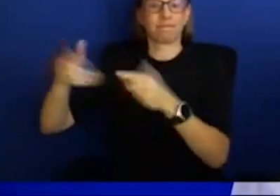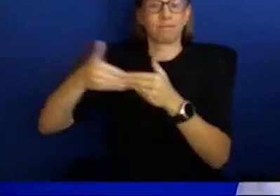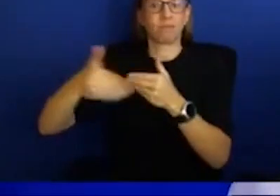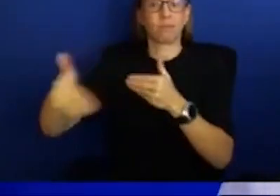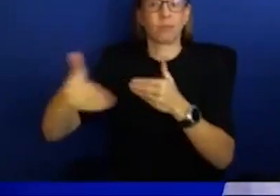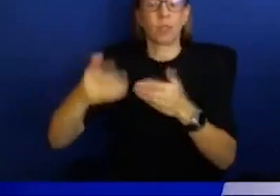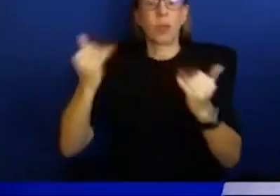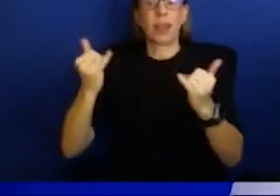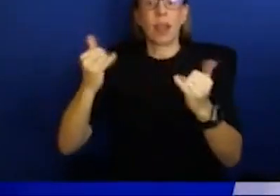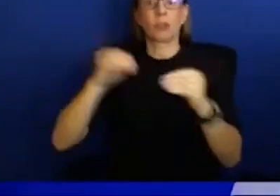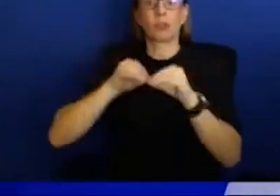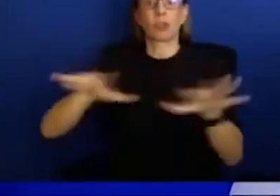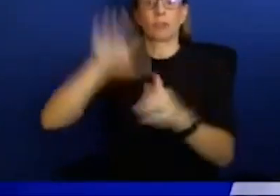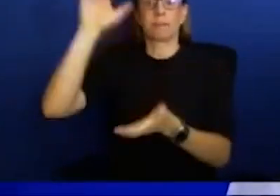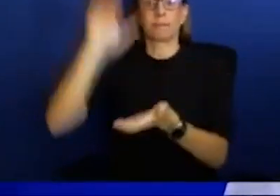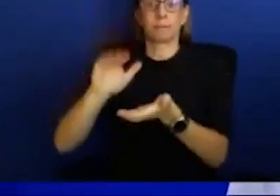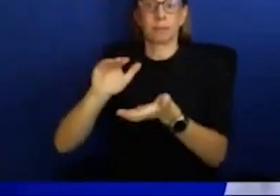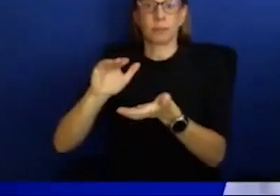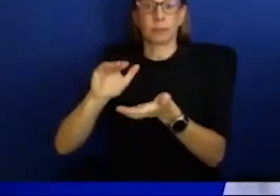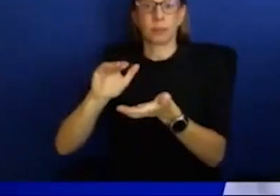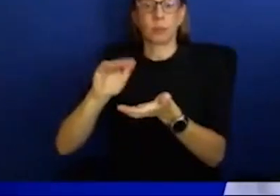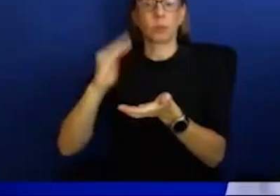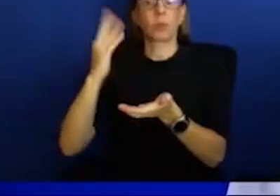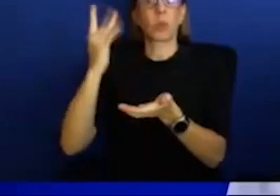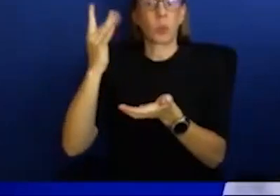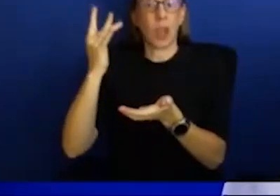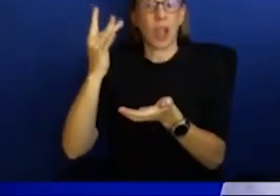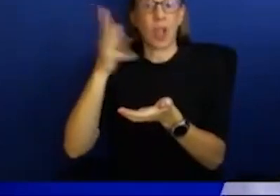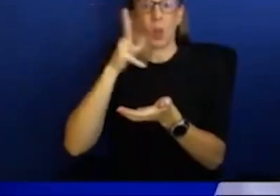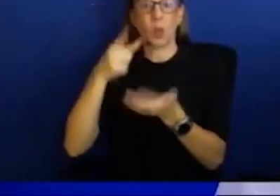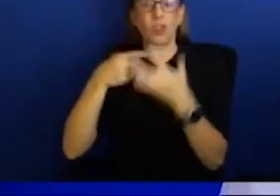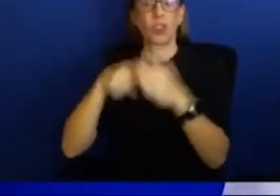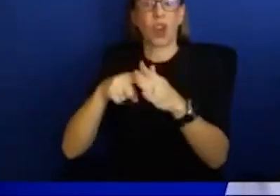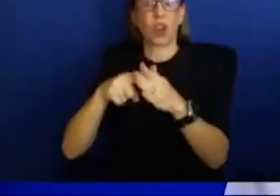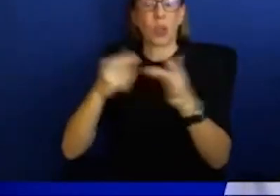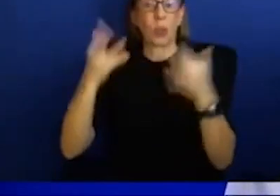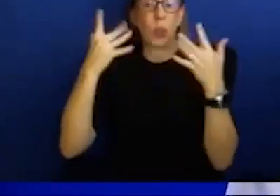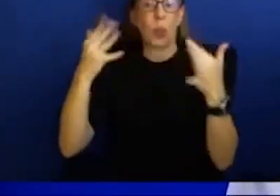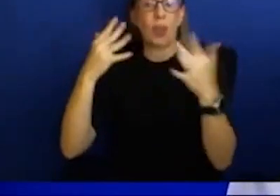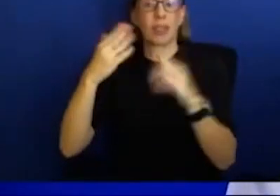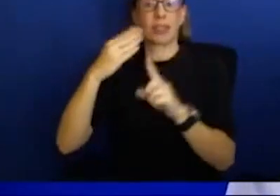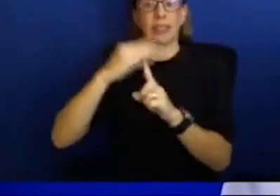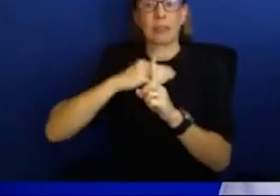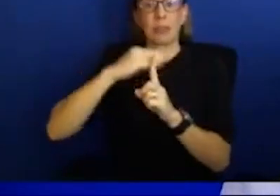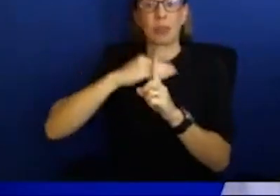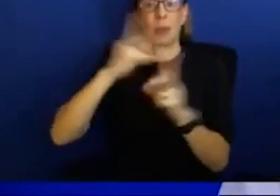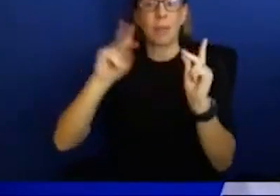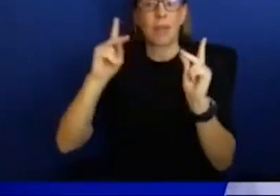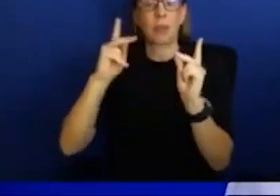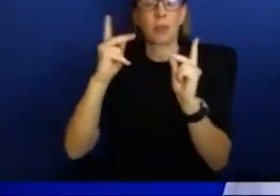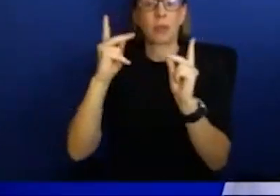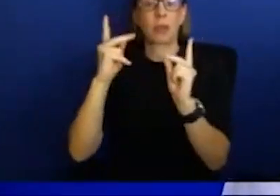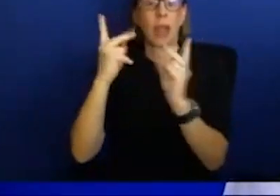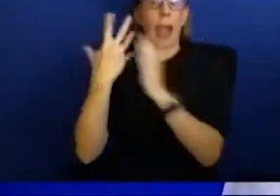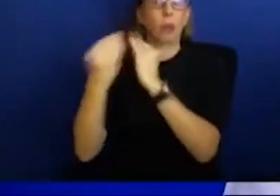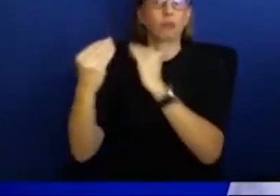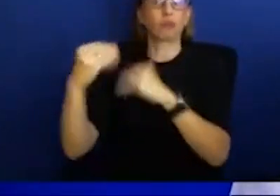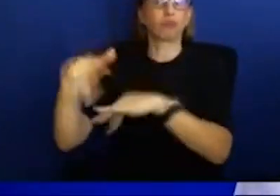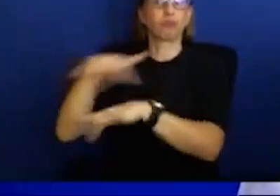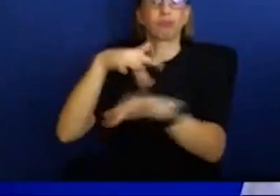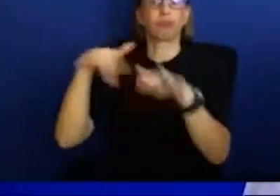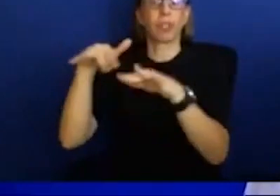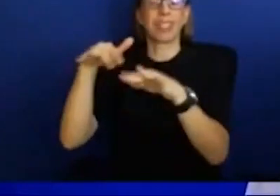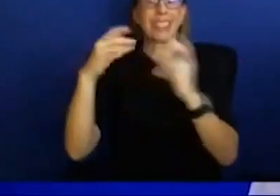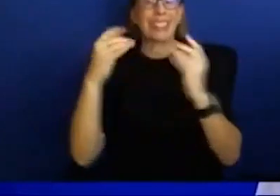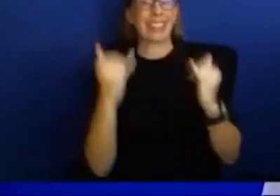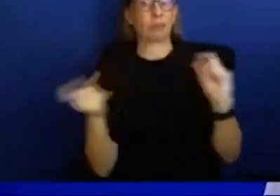especially now as we are going to be getting in to cooler temperatures, and when people are meeting out gathering, they're probably going to be gathering more